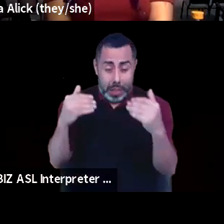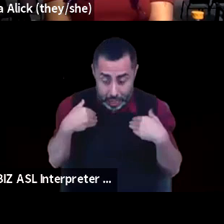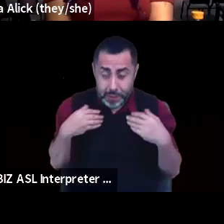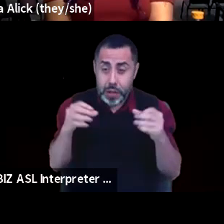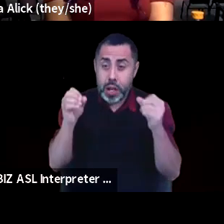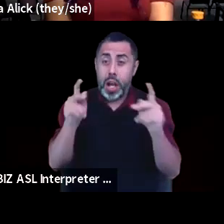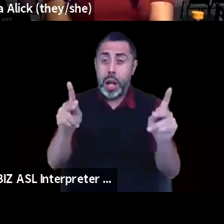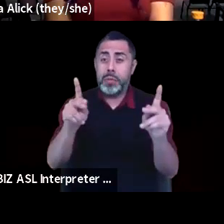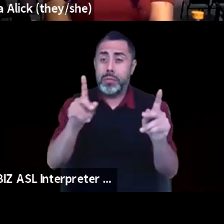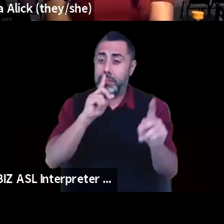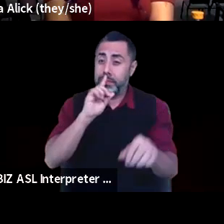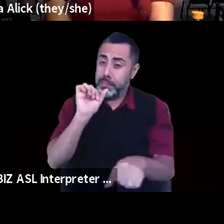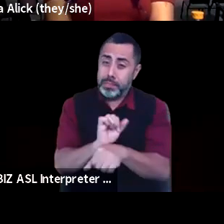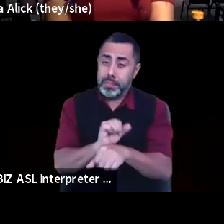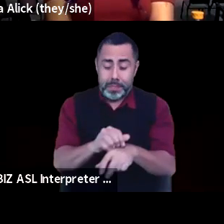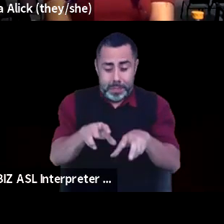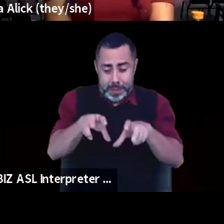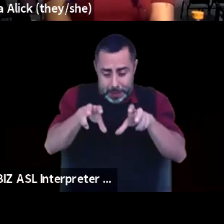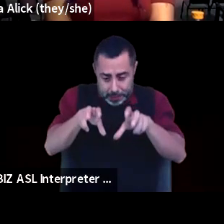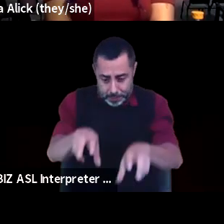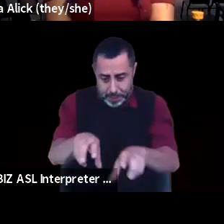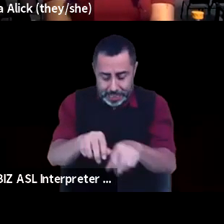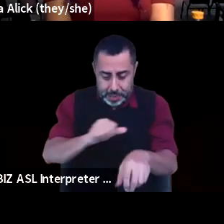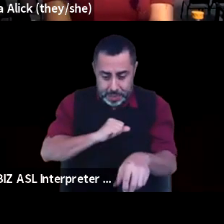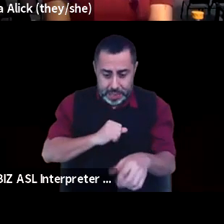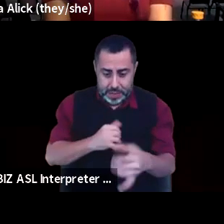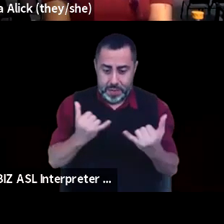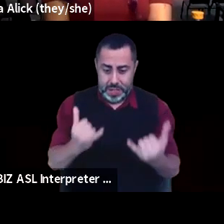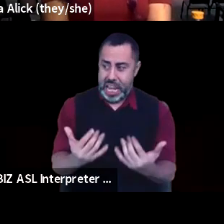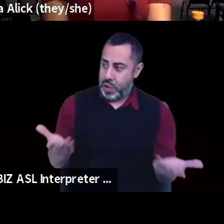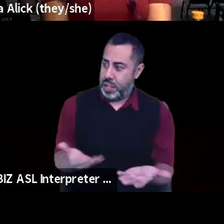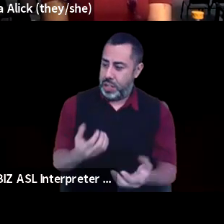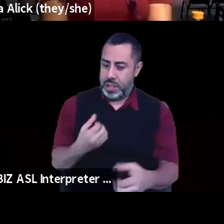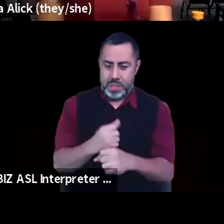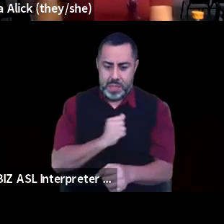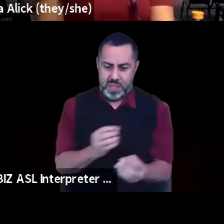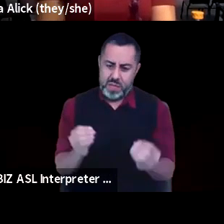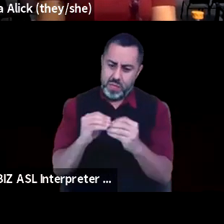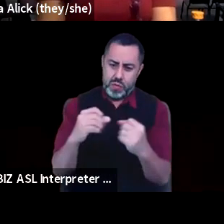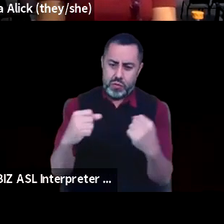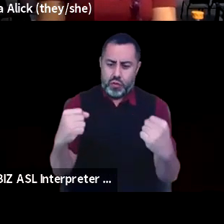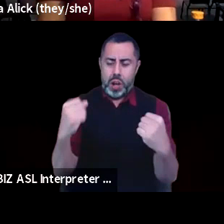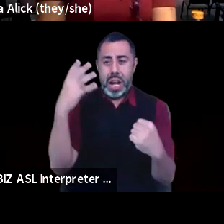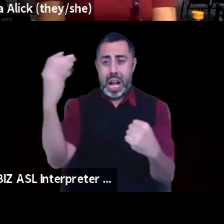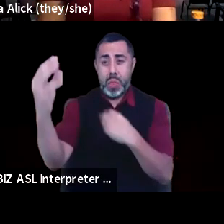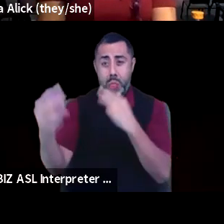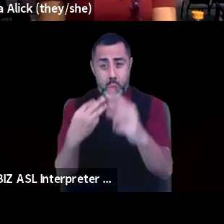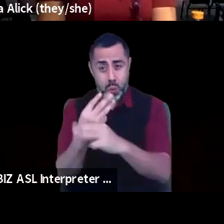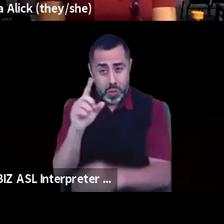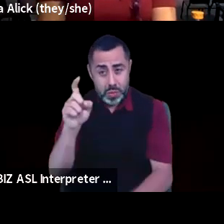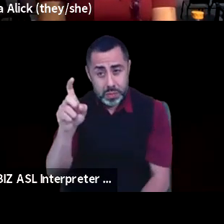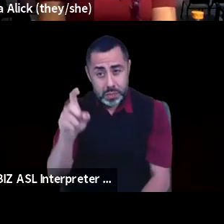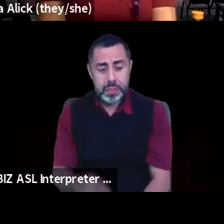really invest in who I am here to make me stronger in the world? And